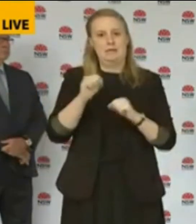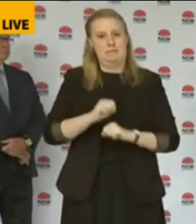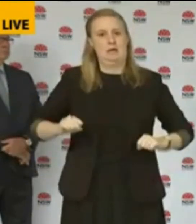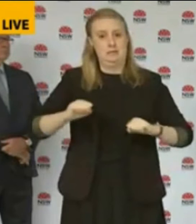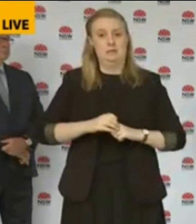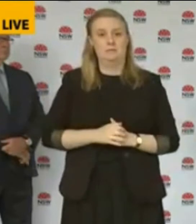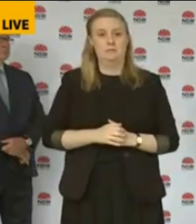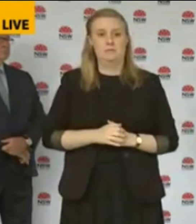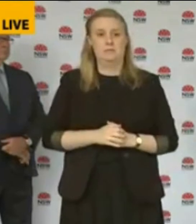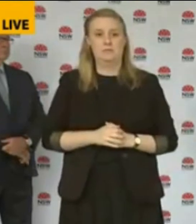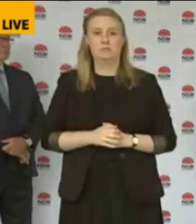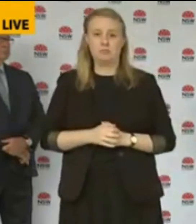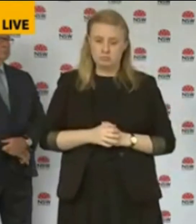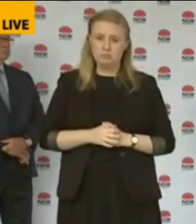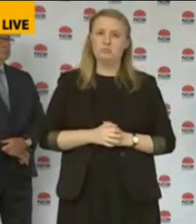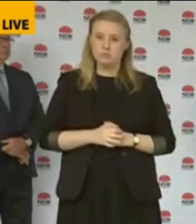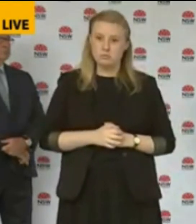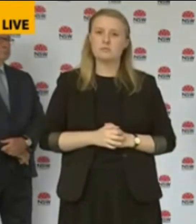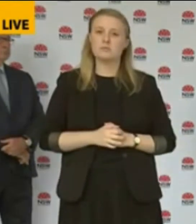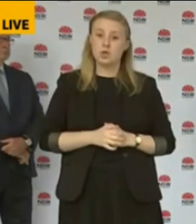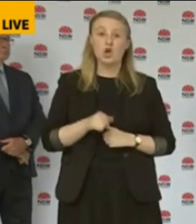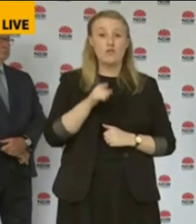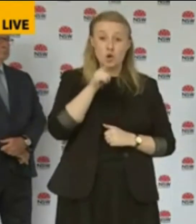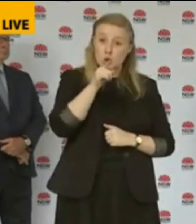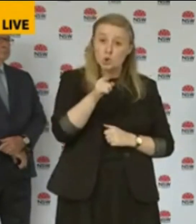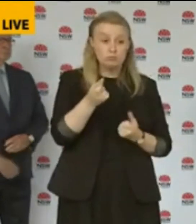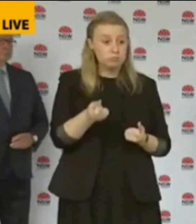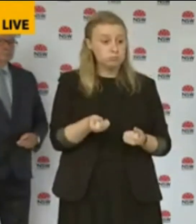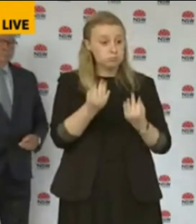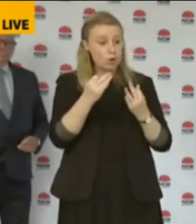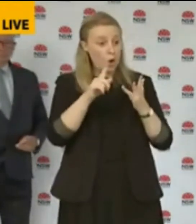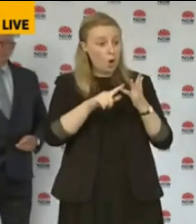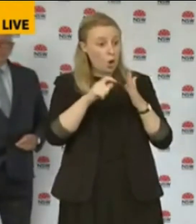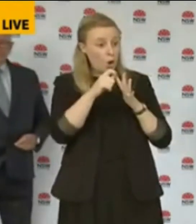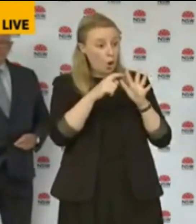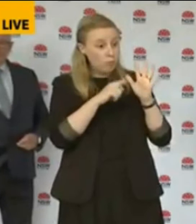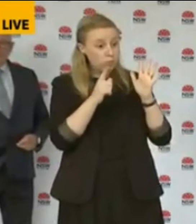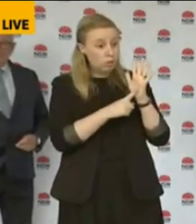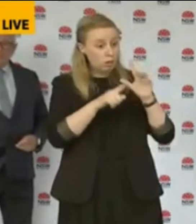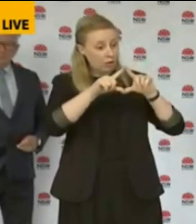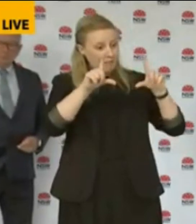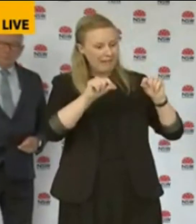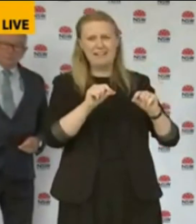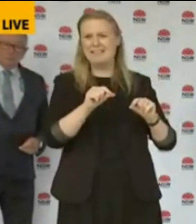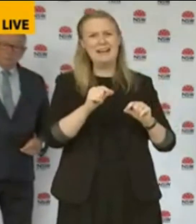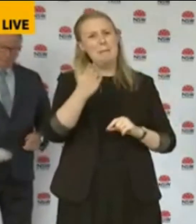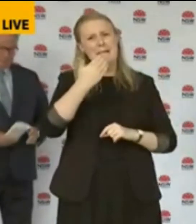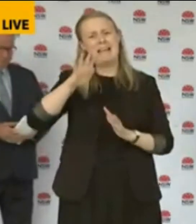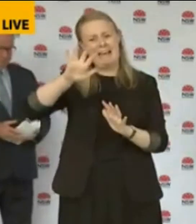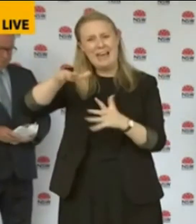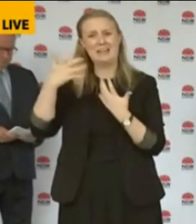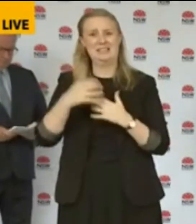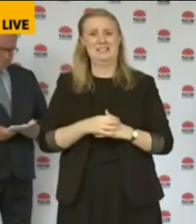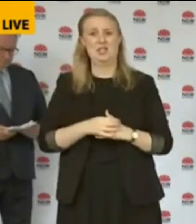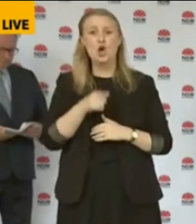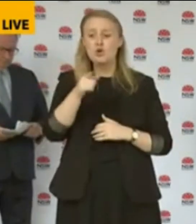get registered. This is a very useful way of us tracing you if anything happens